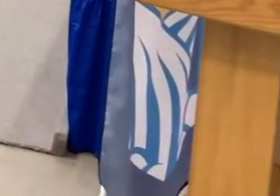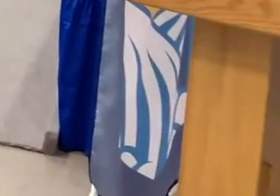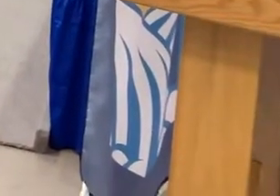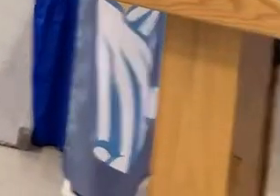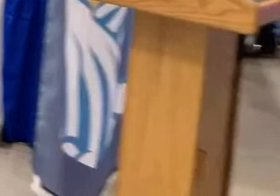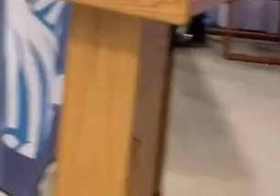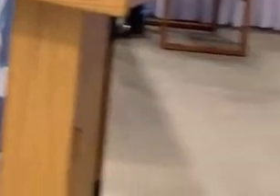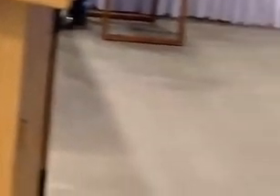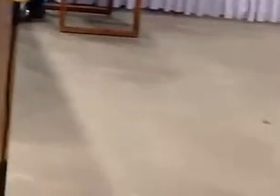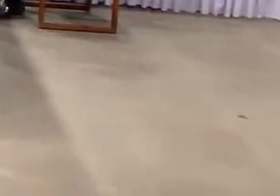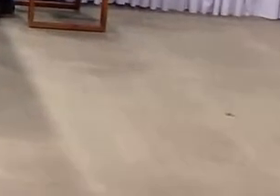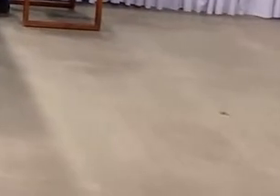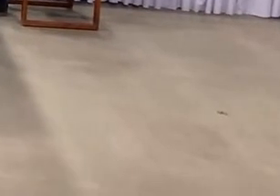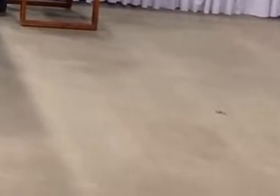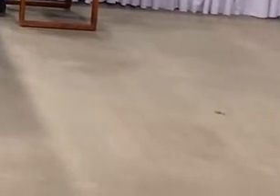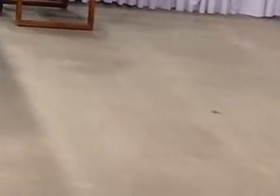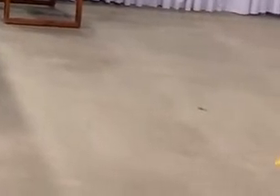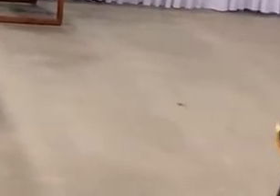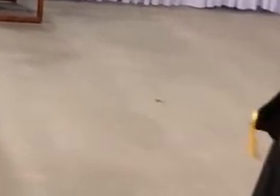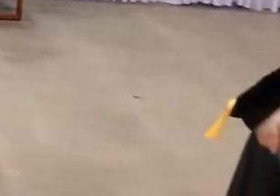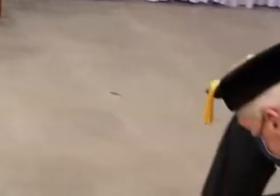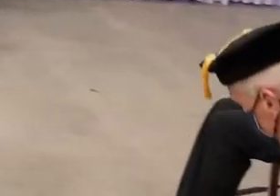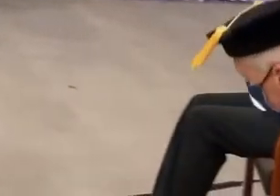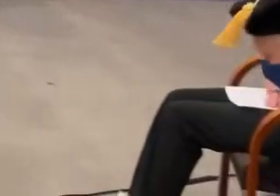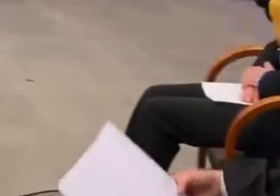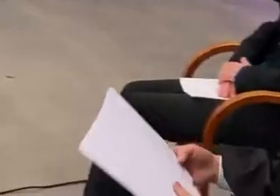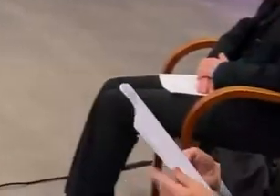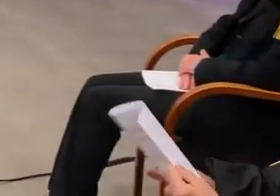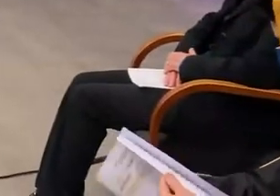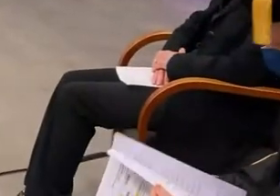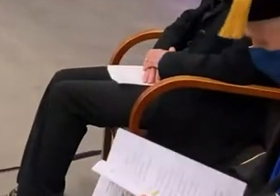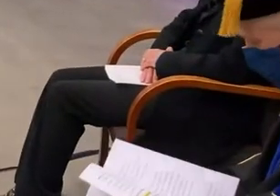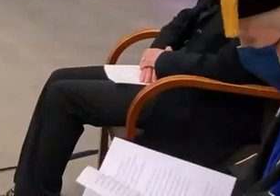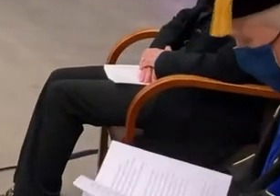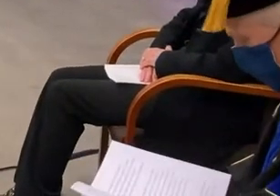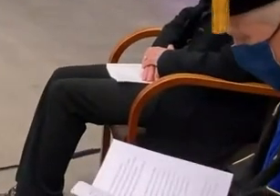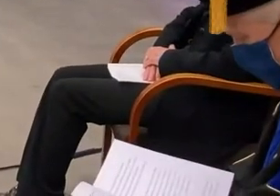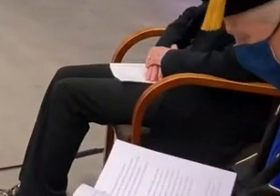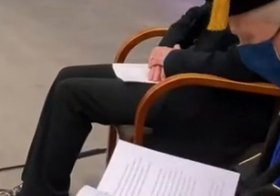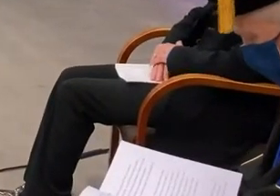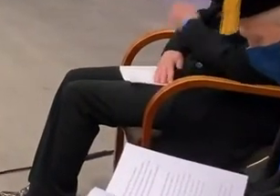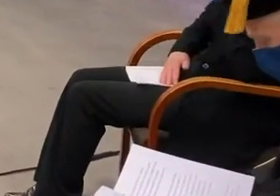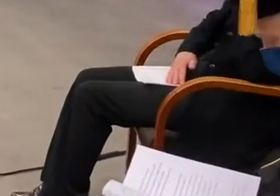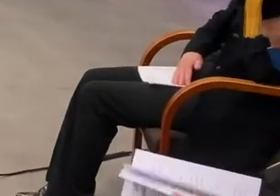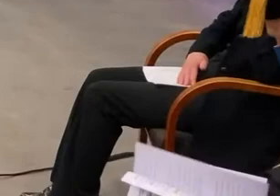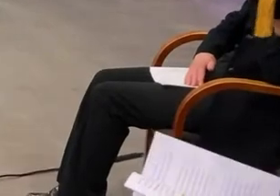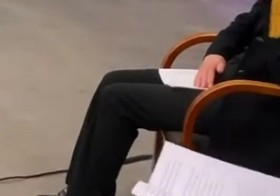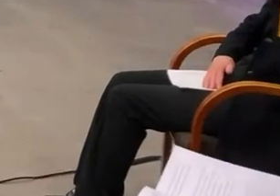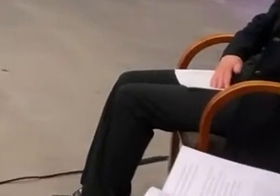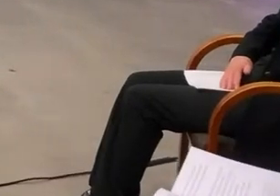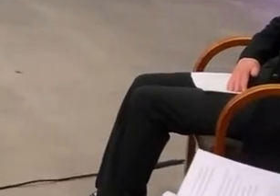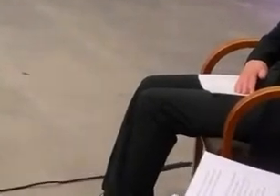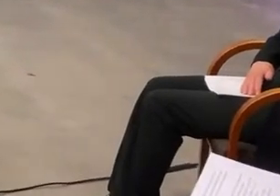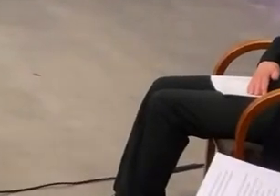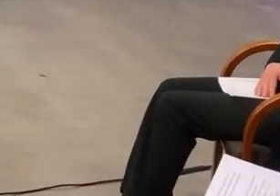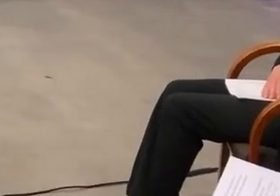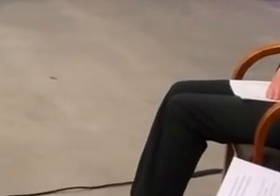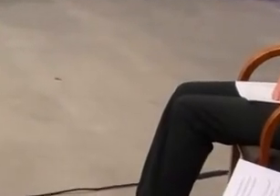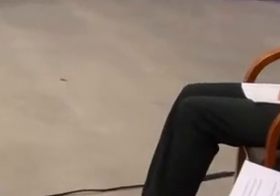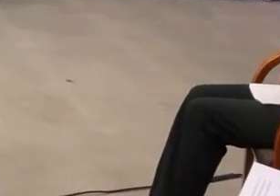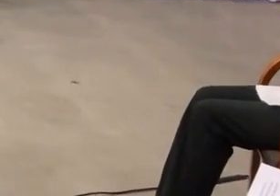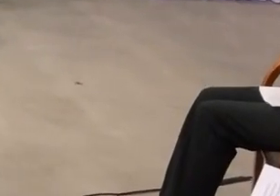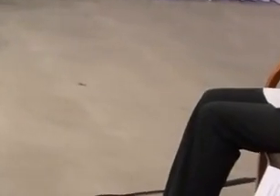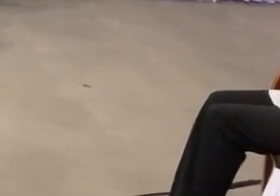family, your friends, your faculty, and all the others who have helped you fulfill this dream. Let's give them great recognition